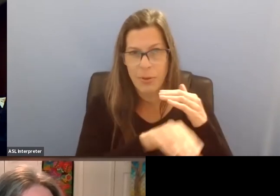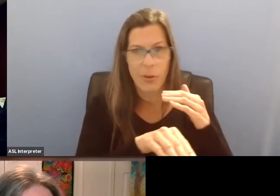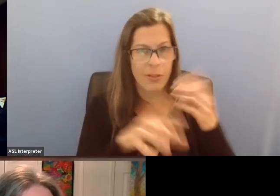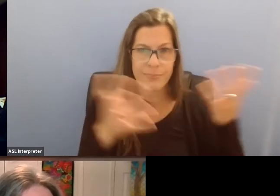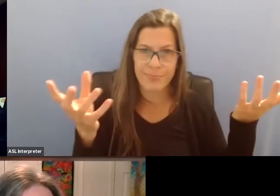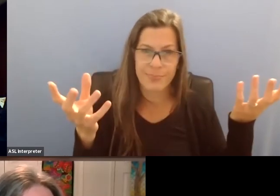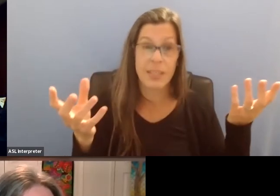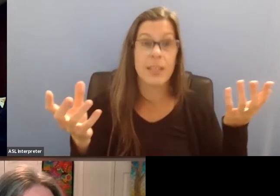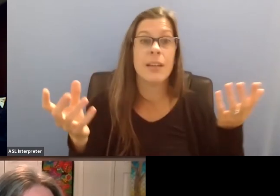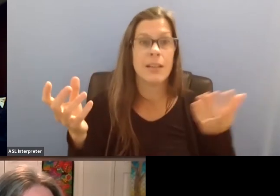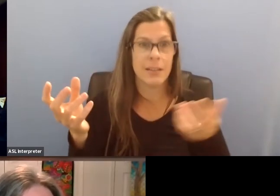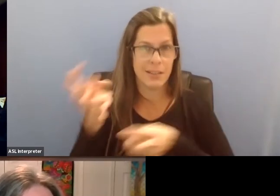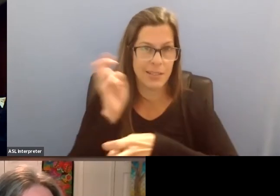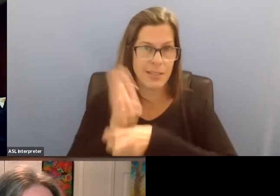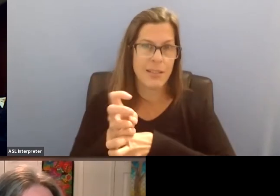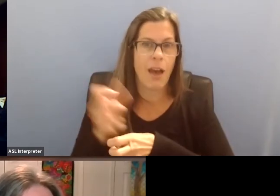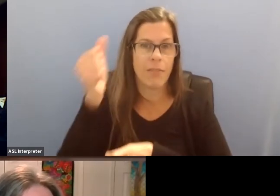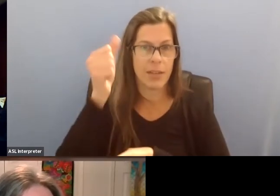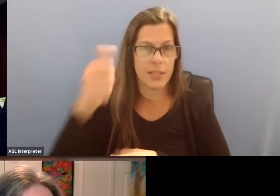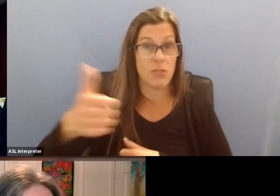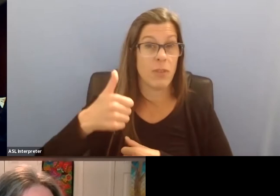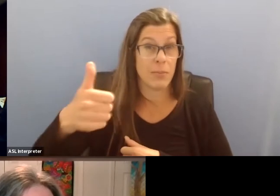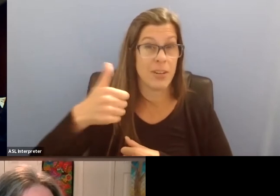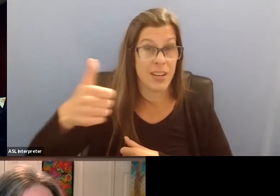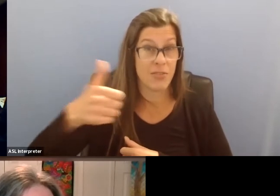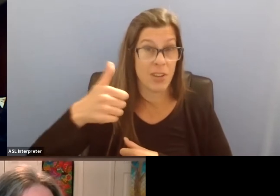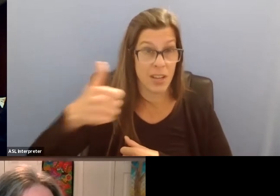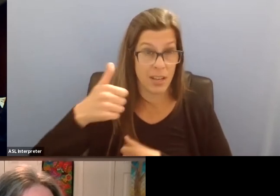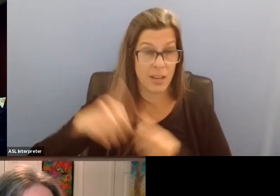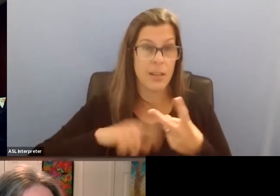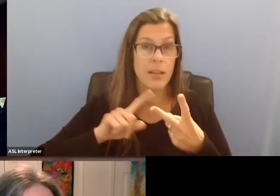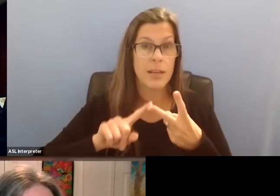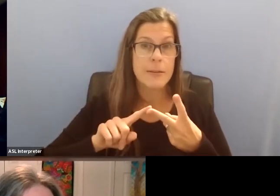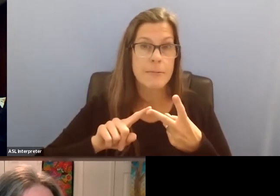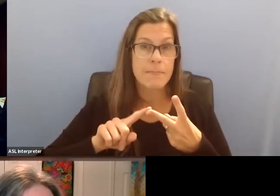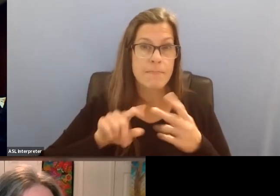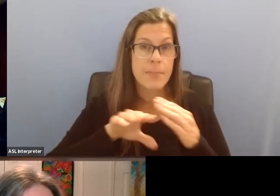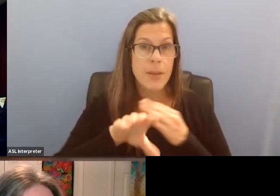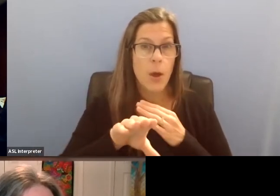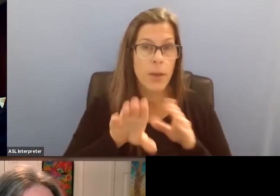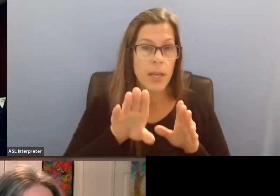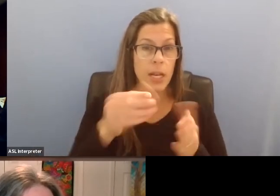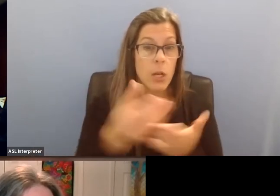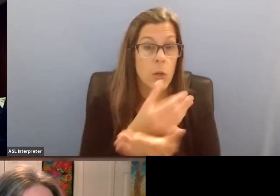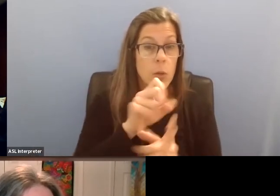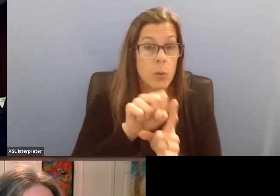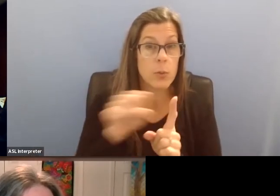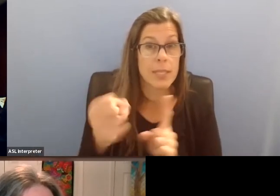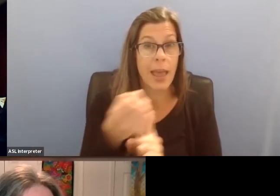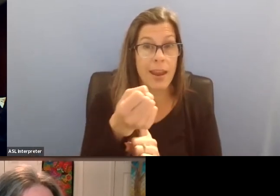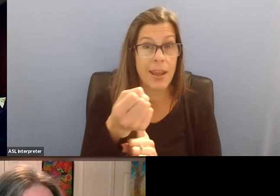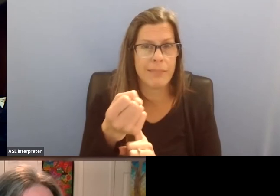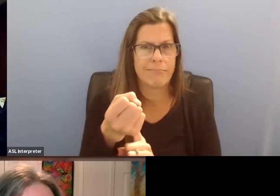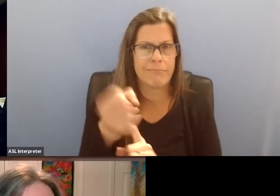transportation and being in unfamiliar surroundings and trying to navigate and